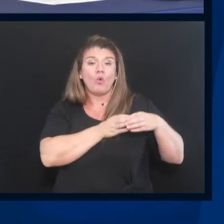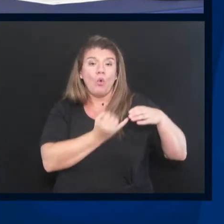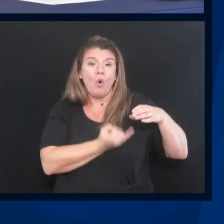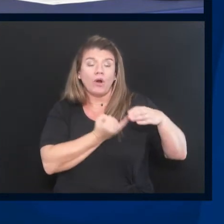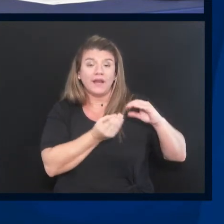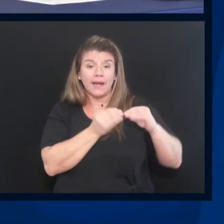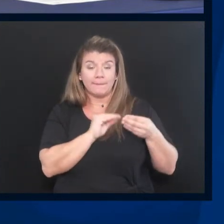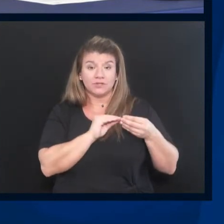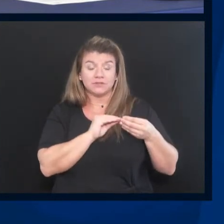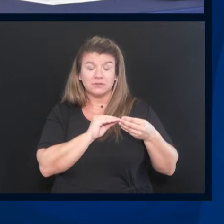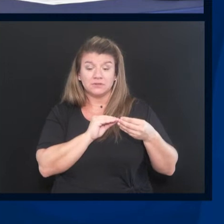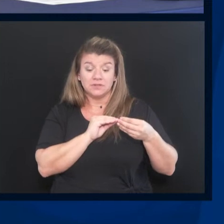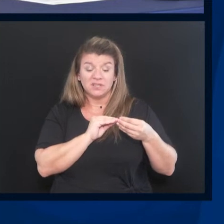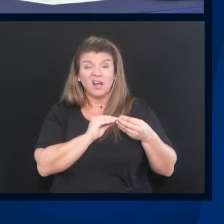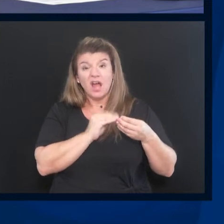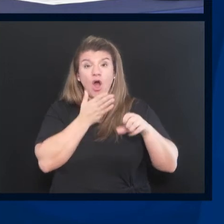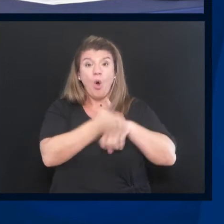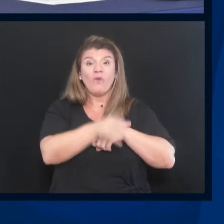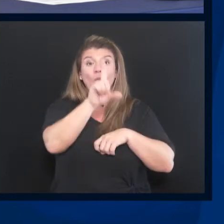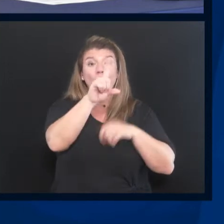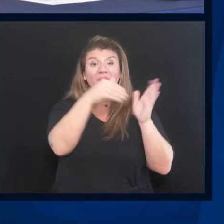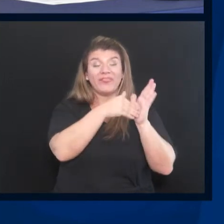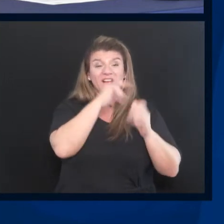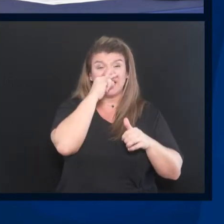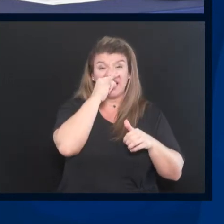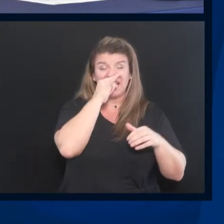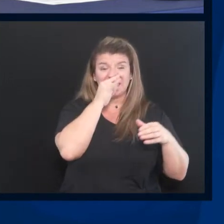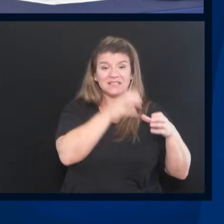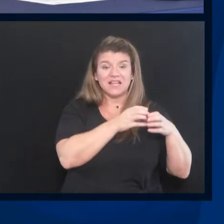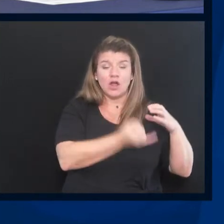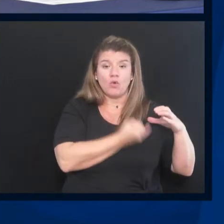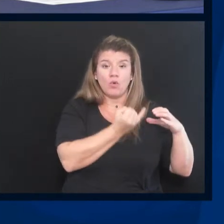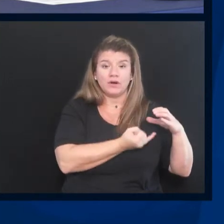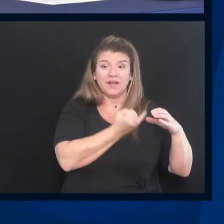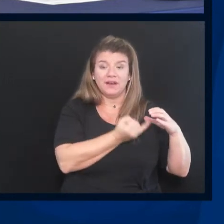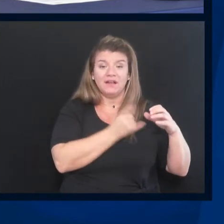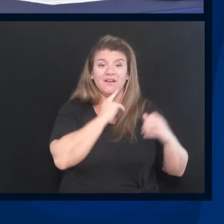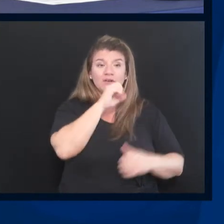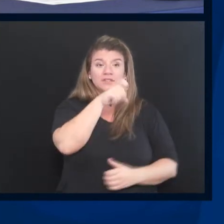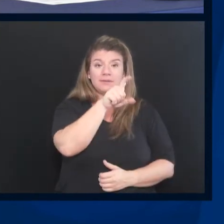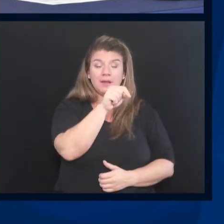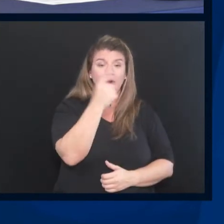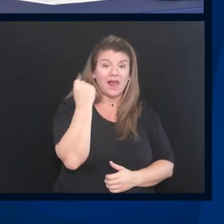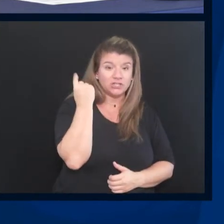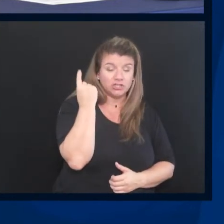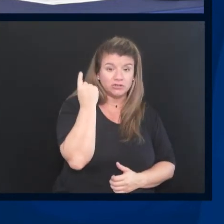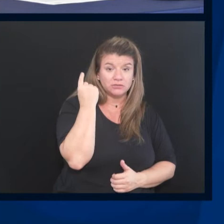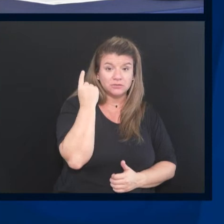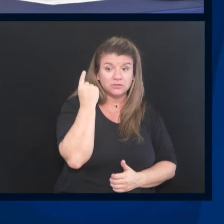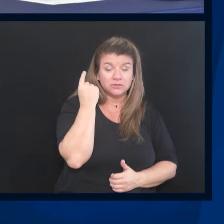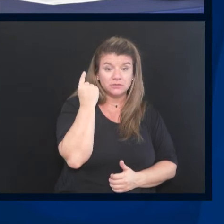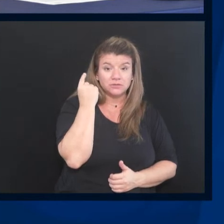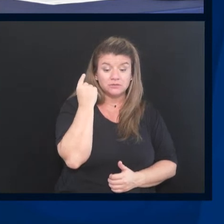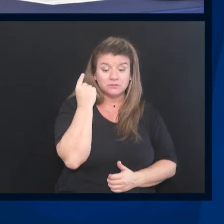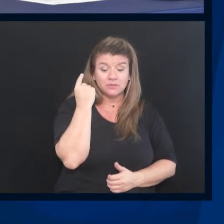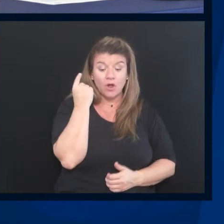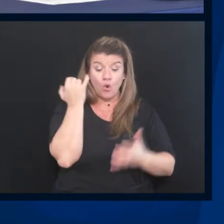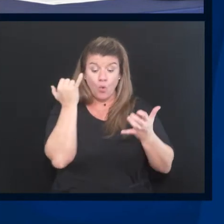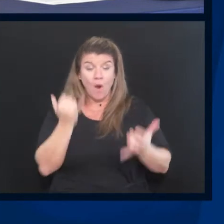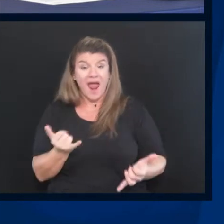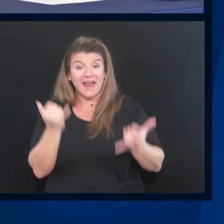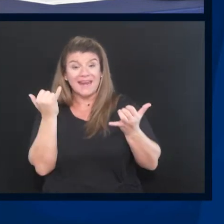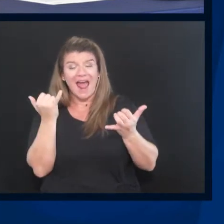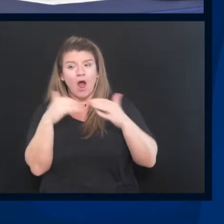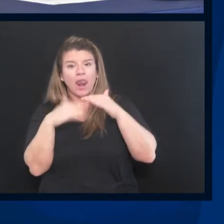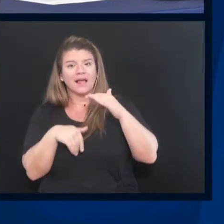had almost, or actually a little bit over 1,000 kids in quarantine as we moved into September last year. Right now, we're less